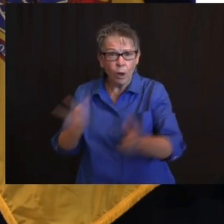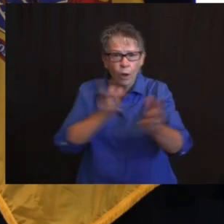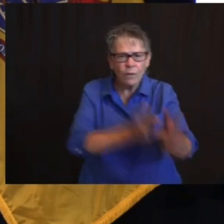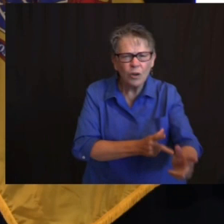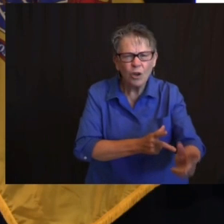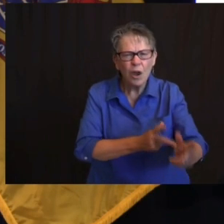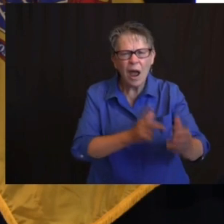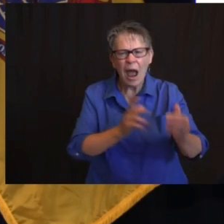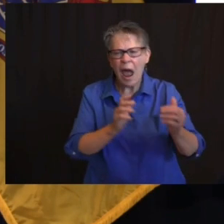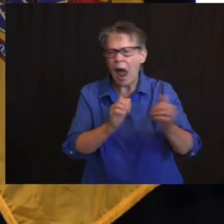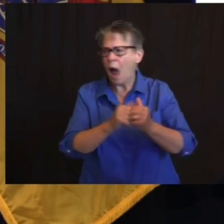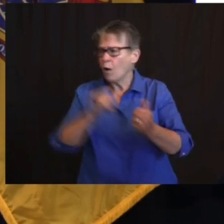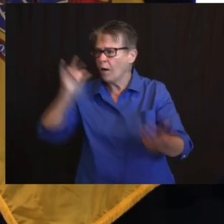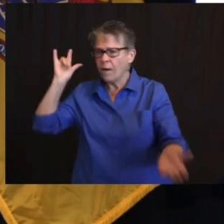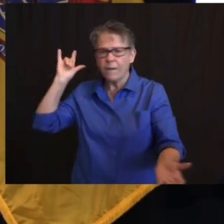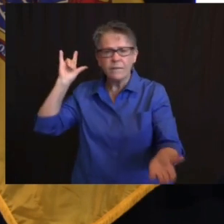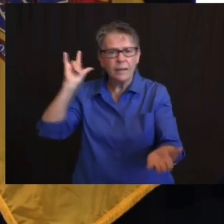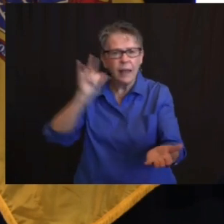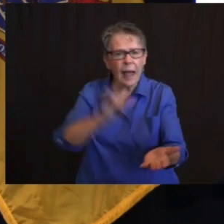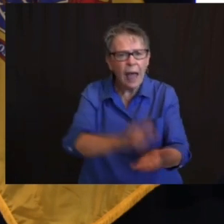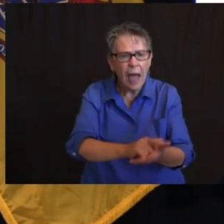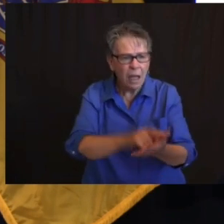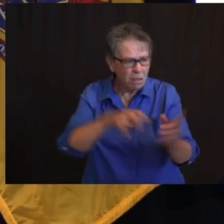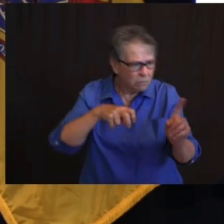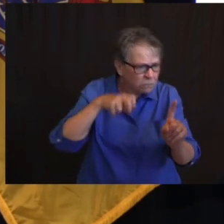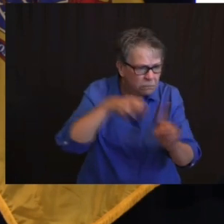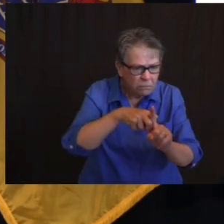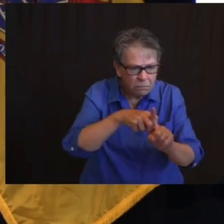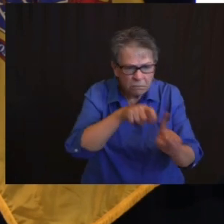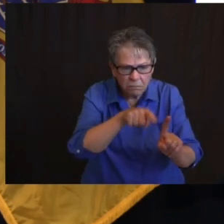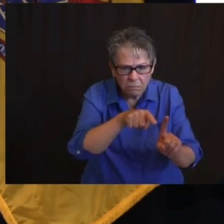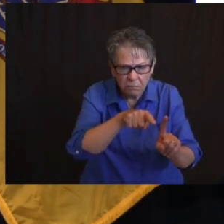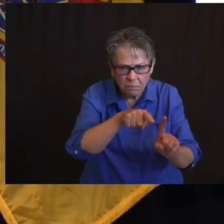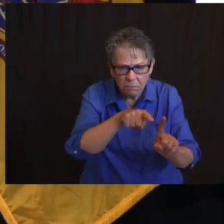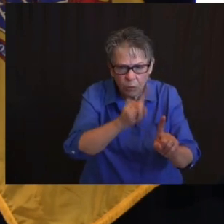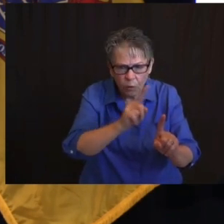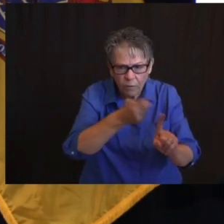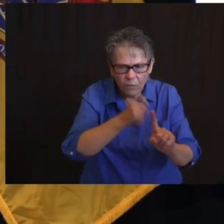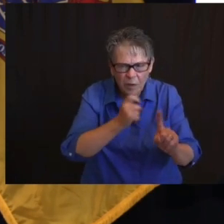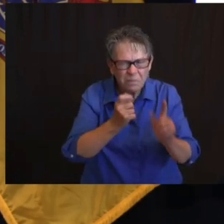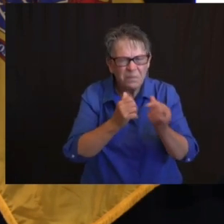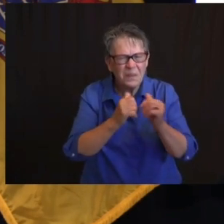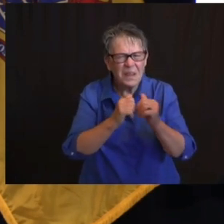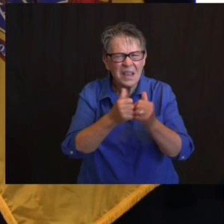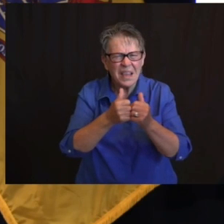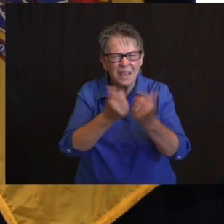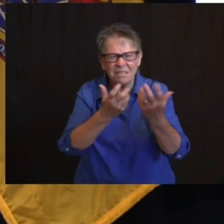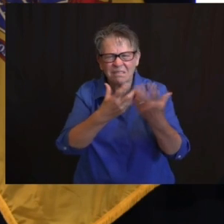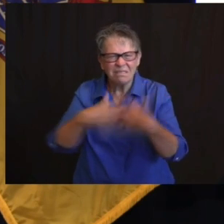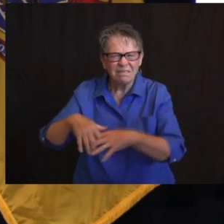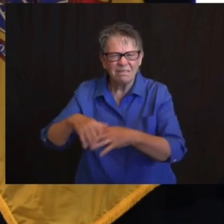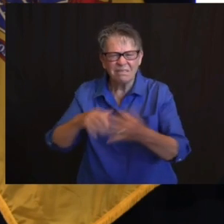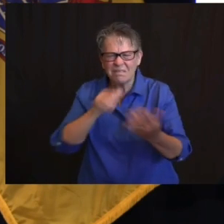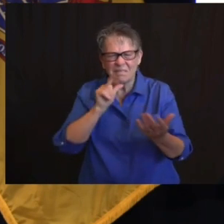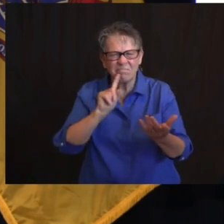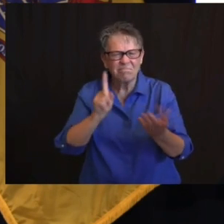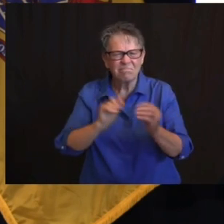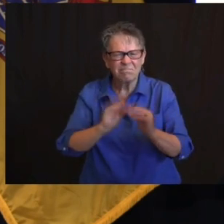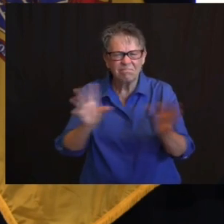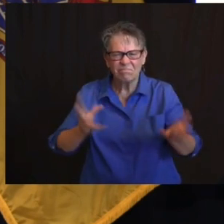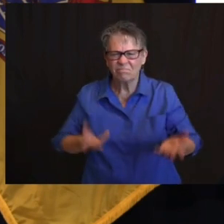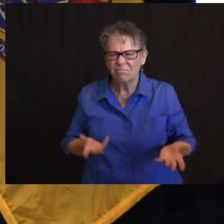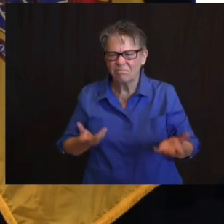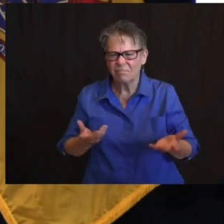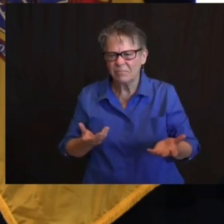I'll address the second, although Judy may want to add to my answer and maybe get Judy or Ed to come in on the rate of transmission. I'll as